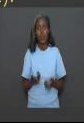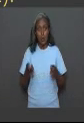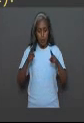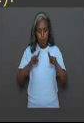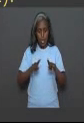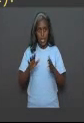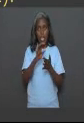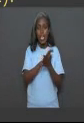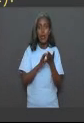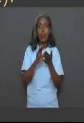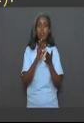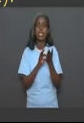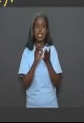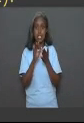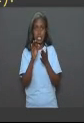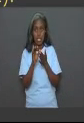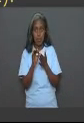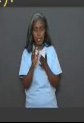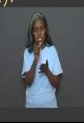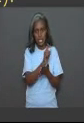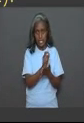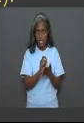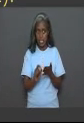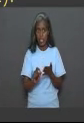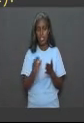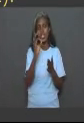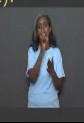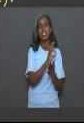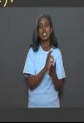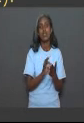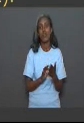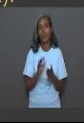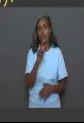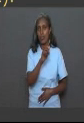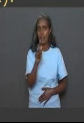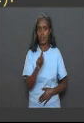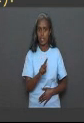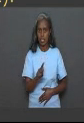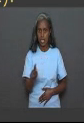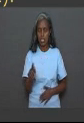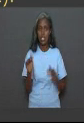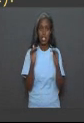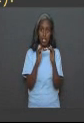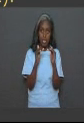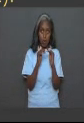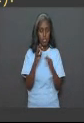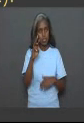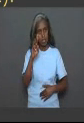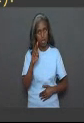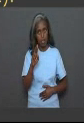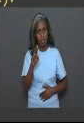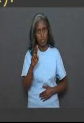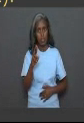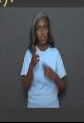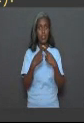When a complex number is written in the form of z equals